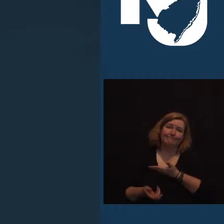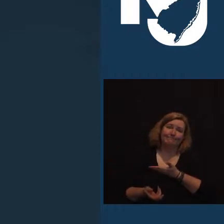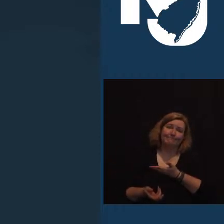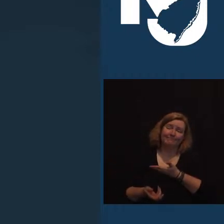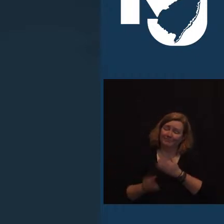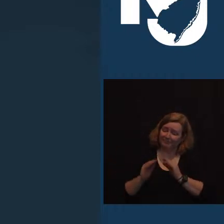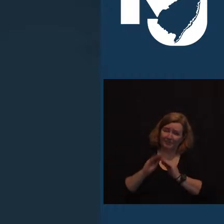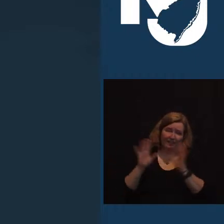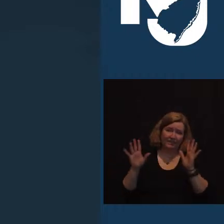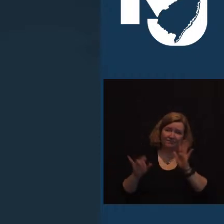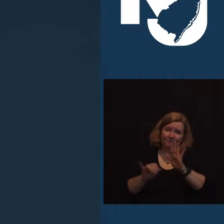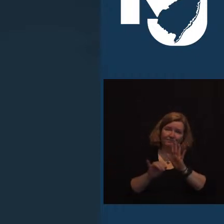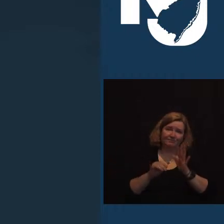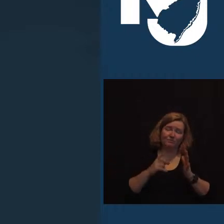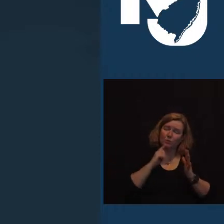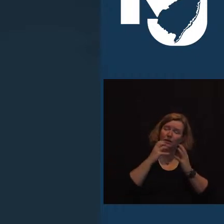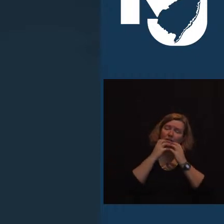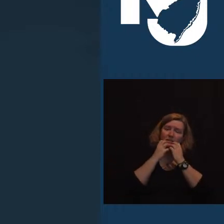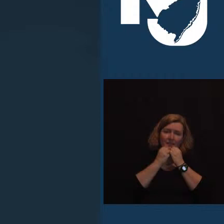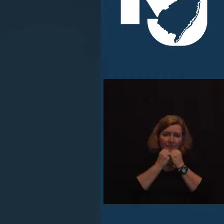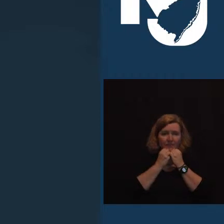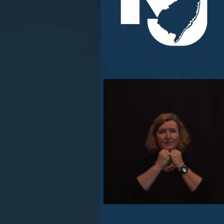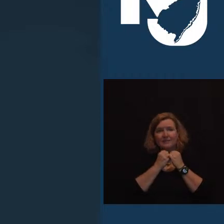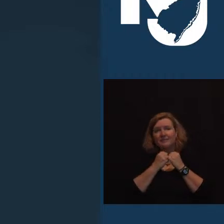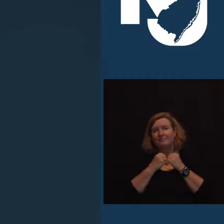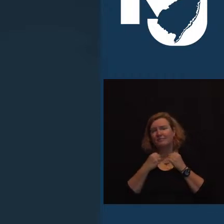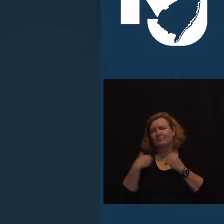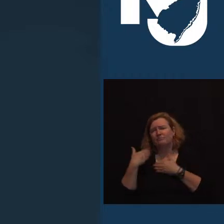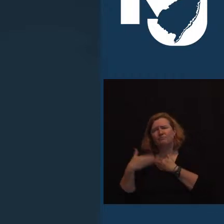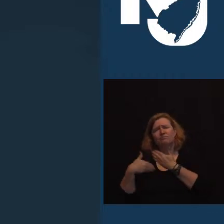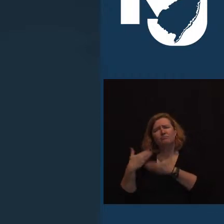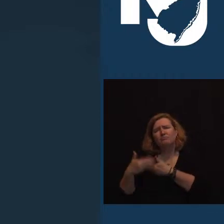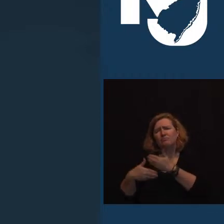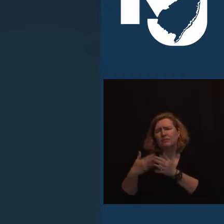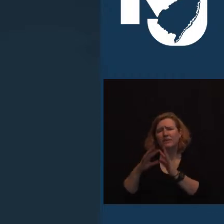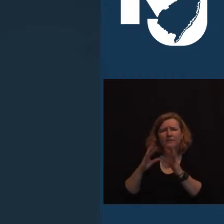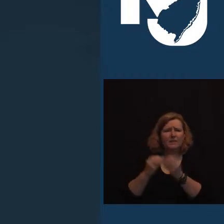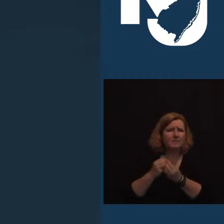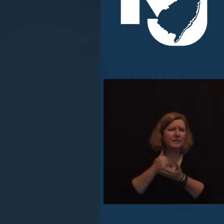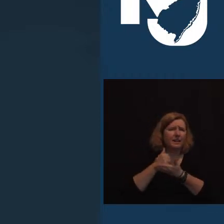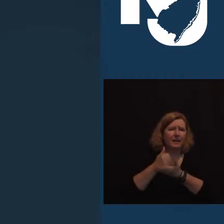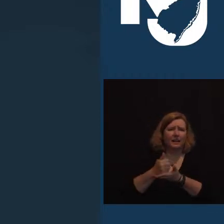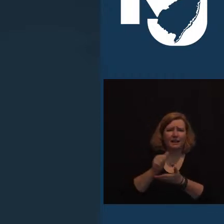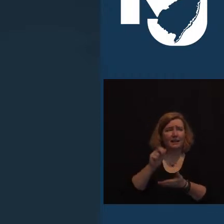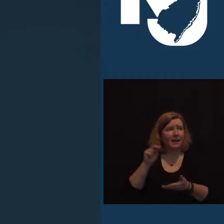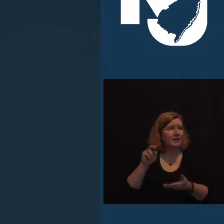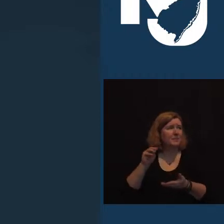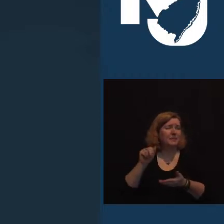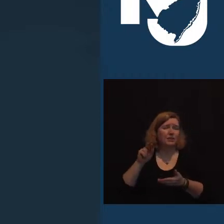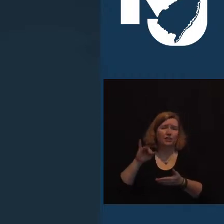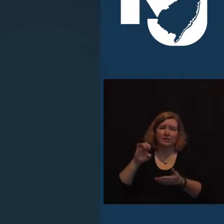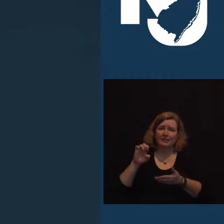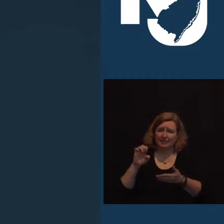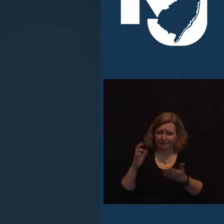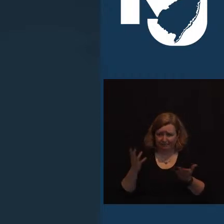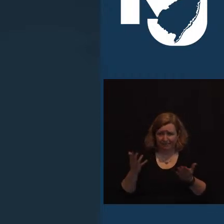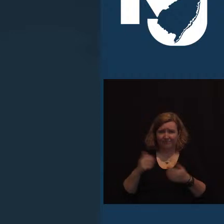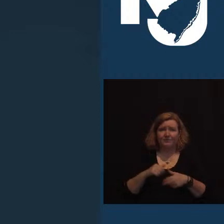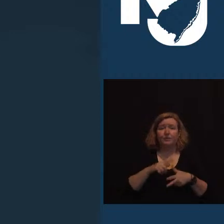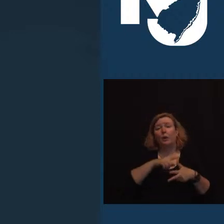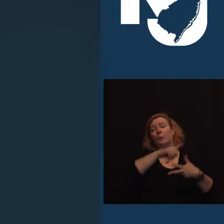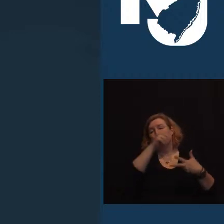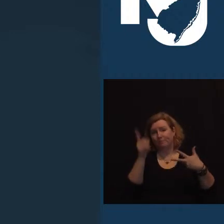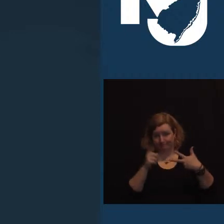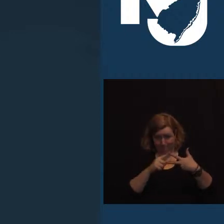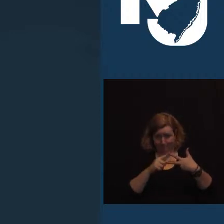caring, humorous, giving people like that woman. May God bless and watch over her and her family. Next, we're